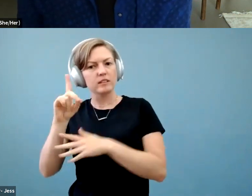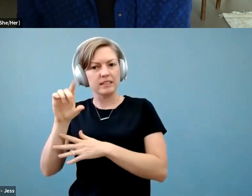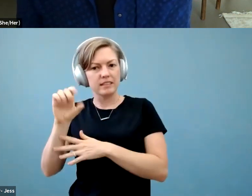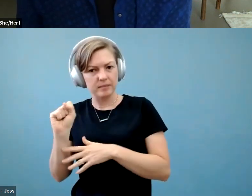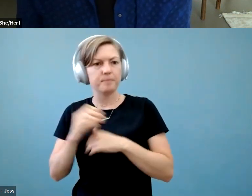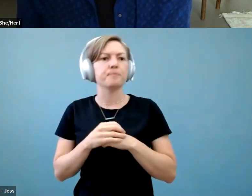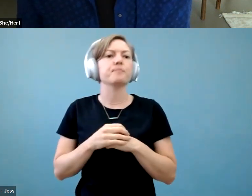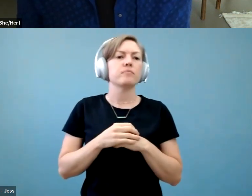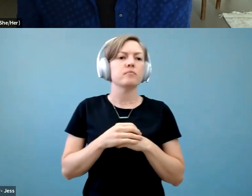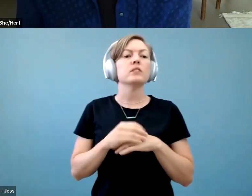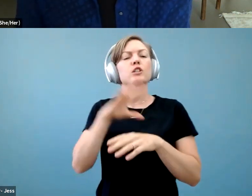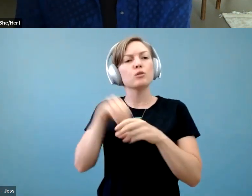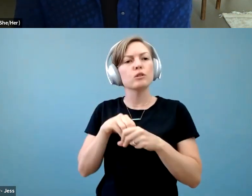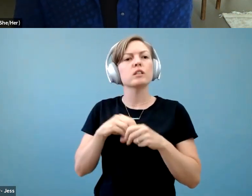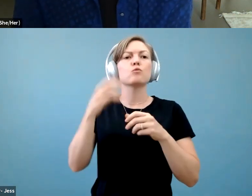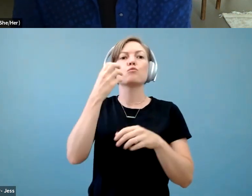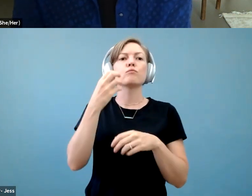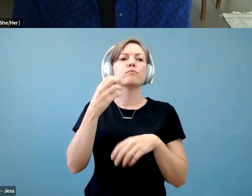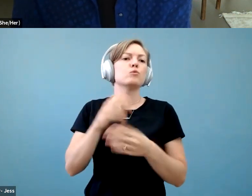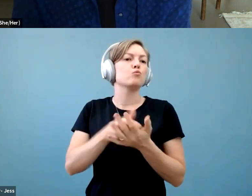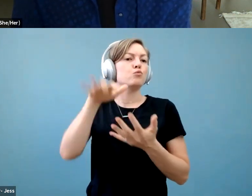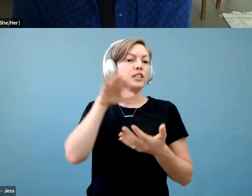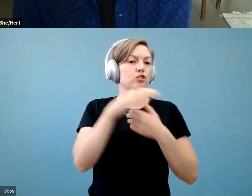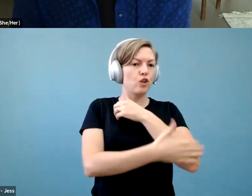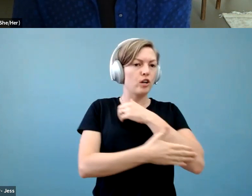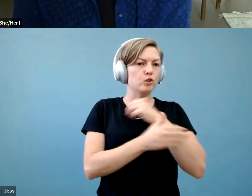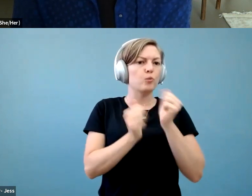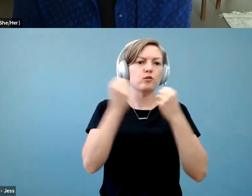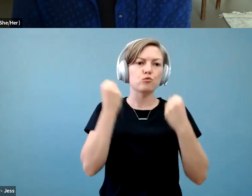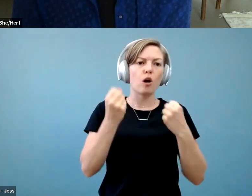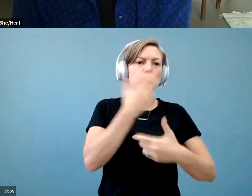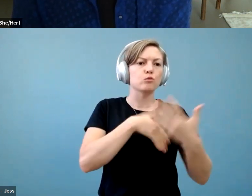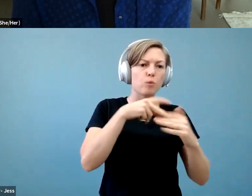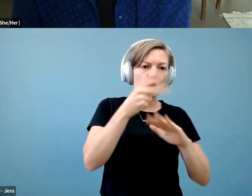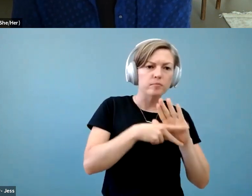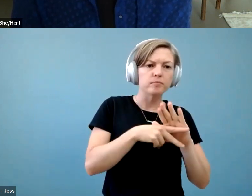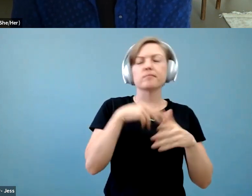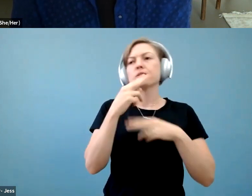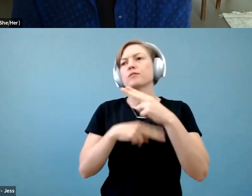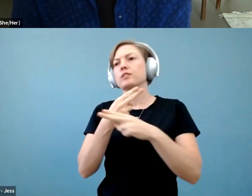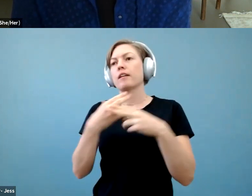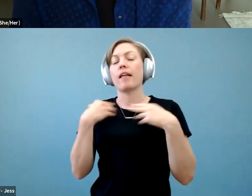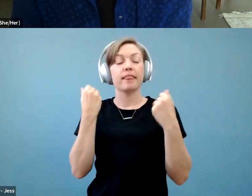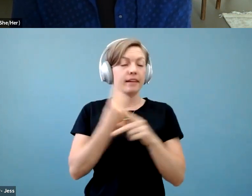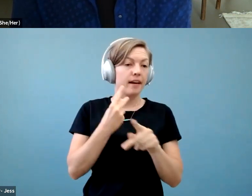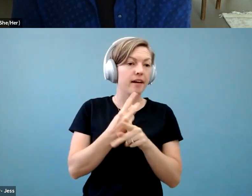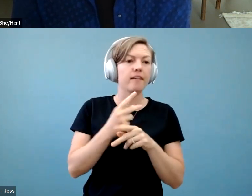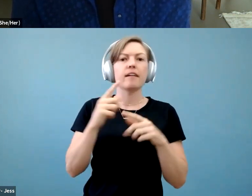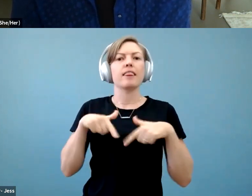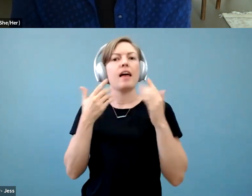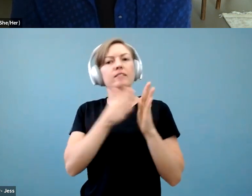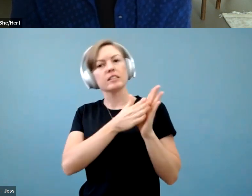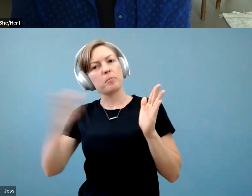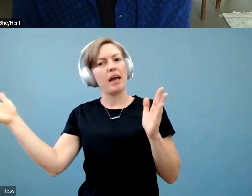countries, rich countries of the world with strong social programs and universal healthcare and lifespan supports.